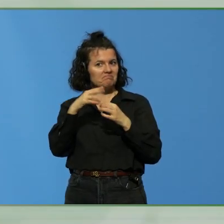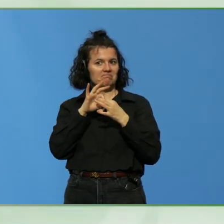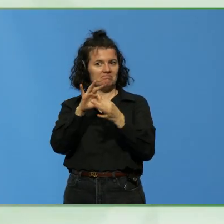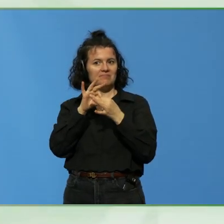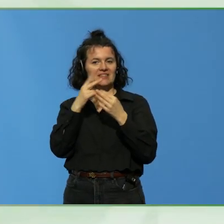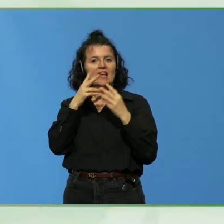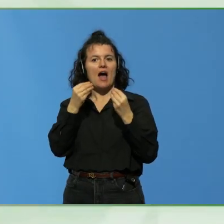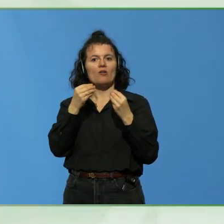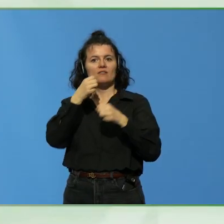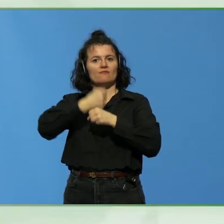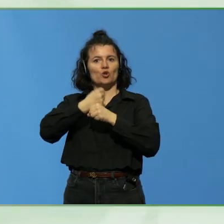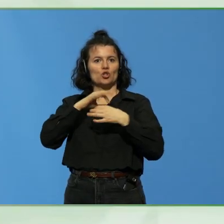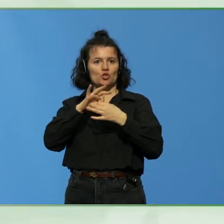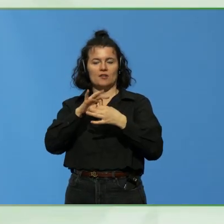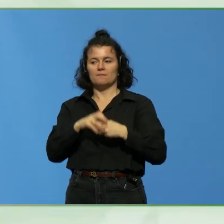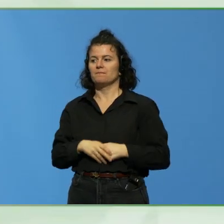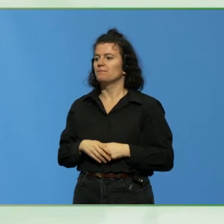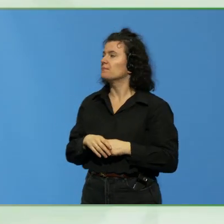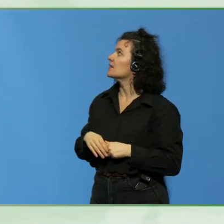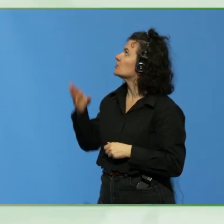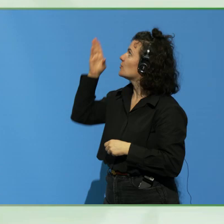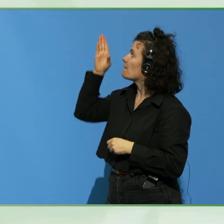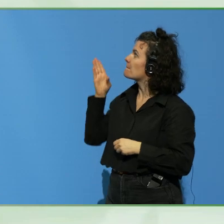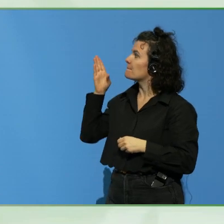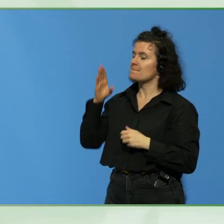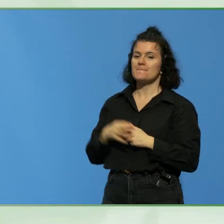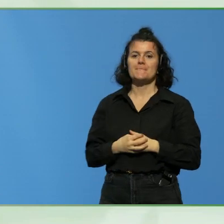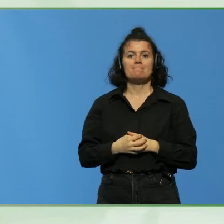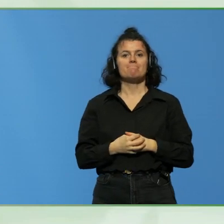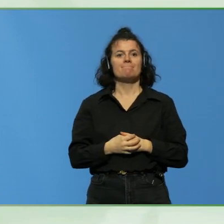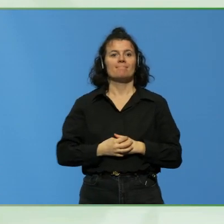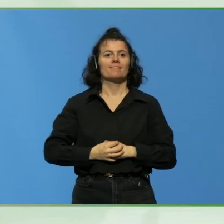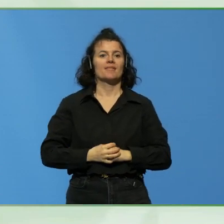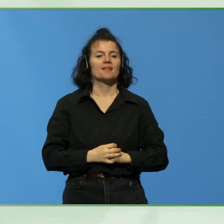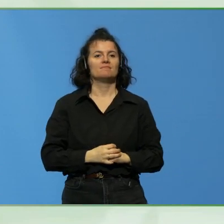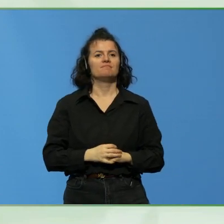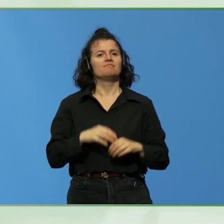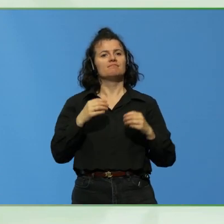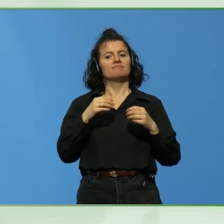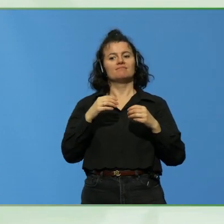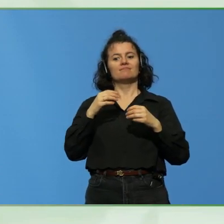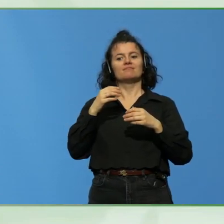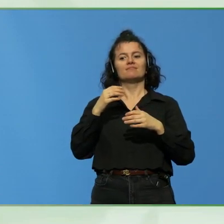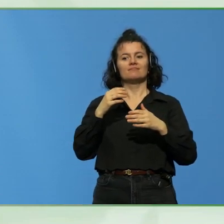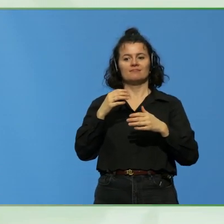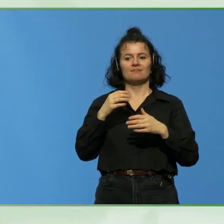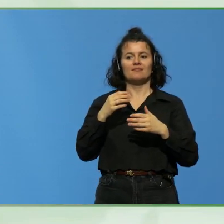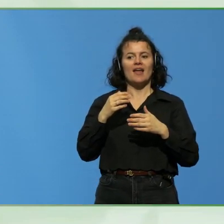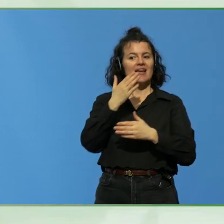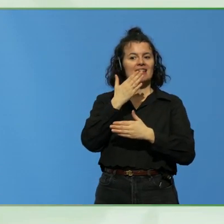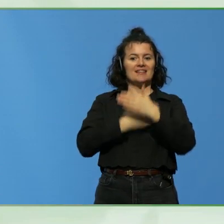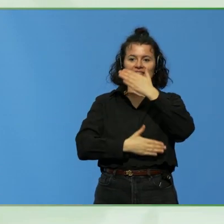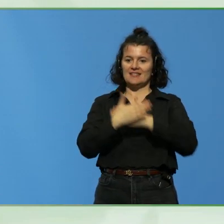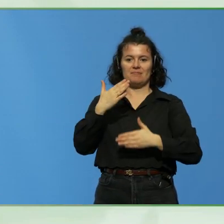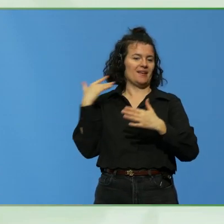So in closing, I just want to say disability has been existing in the past. It will exist in the future.